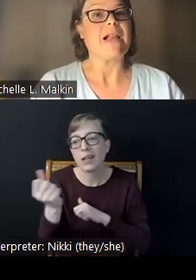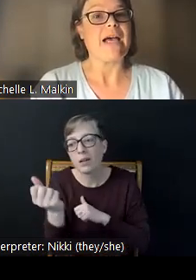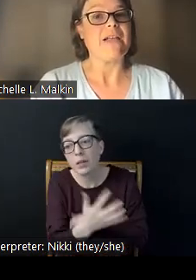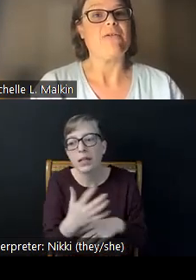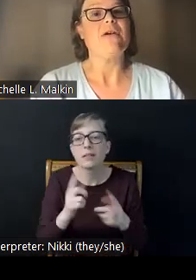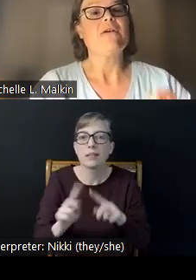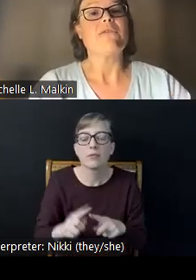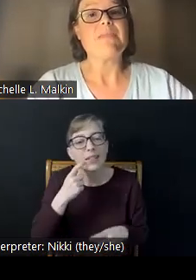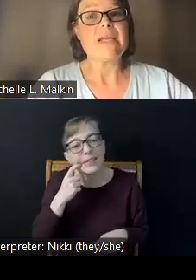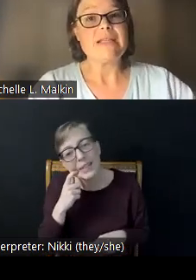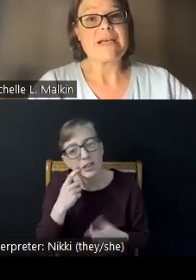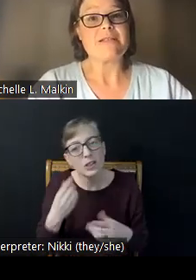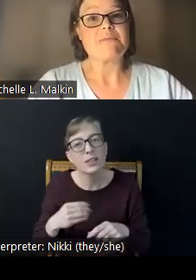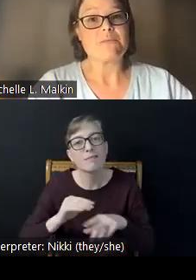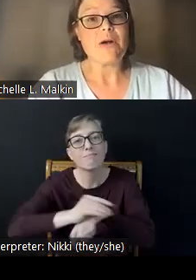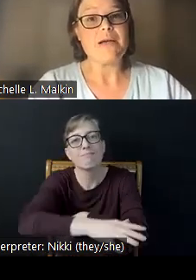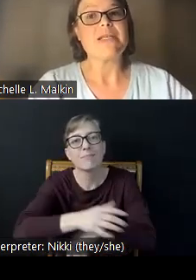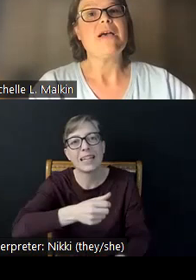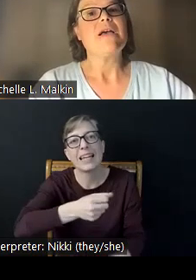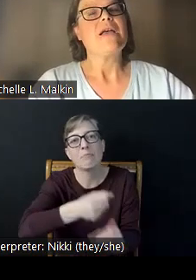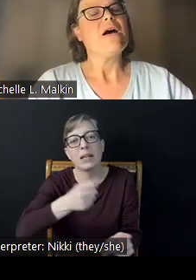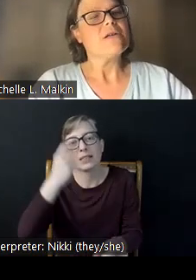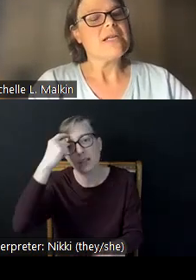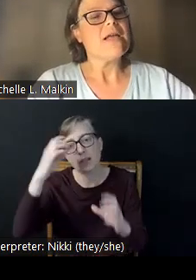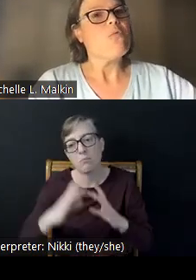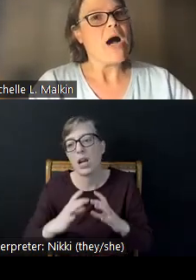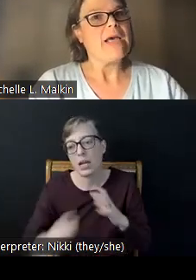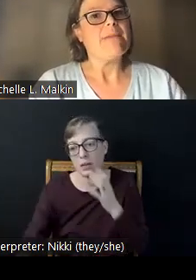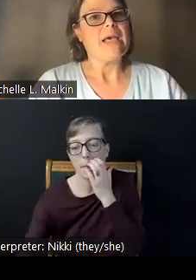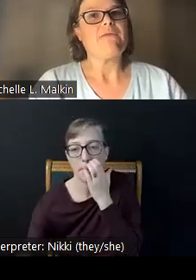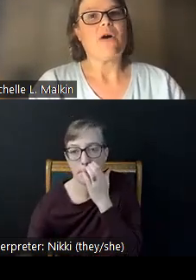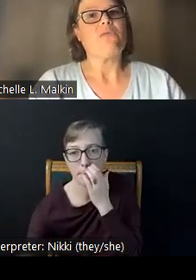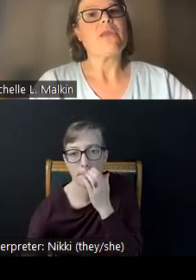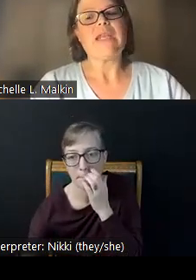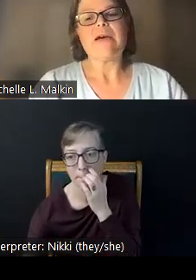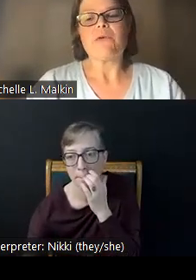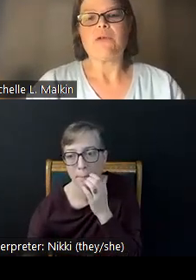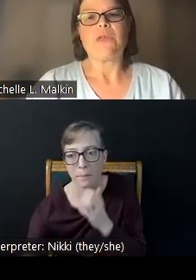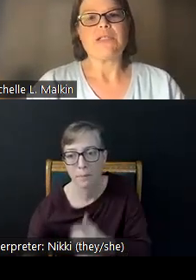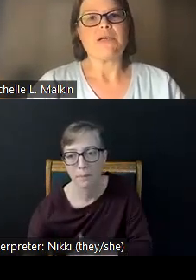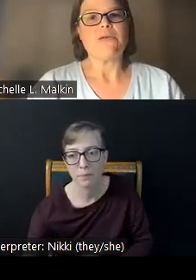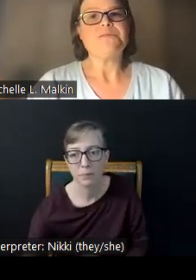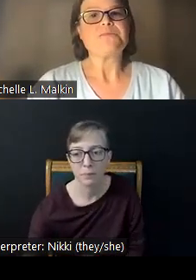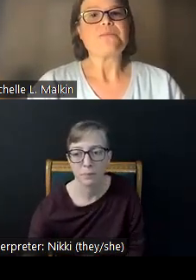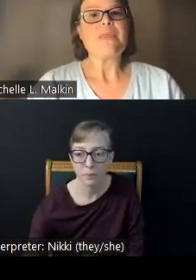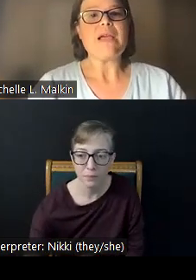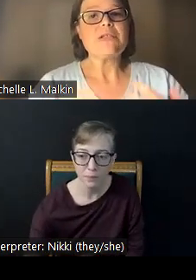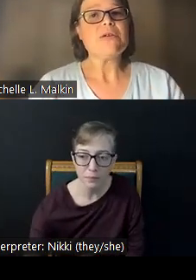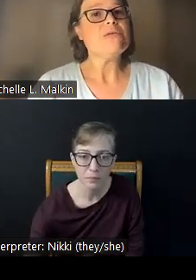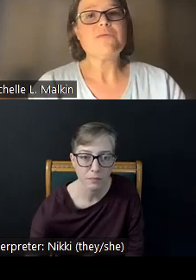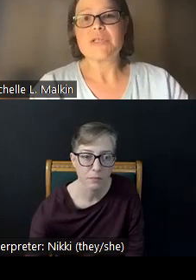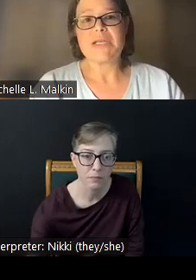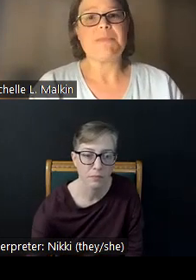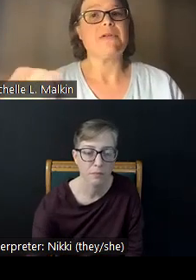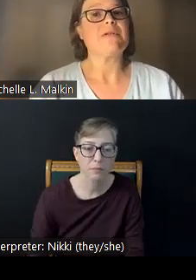of people I know who've committed these kinds of crimes understand why they may have gone where they never would have thought to go. And